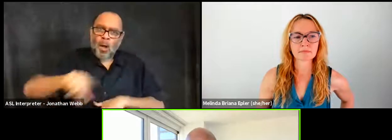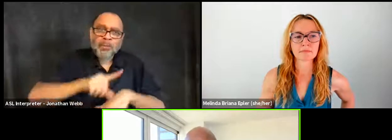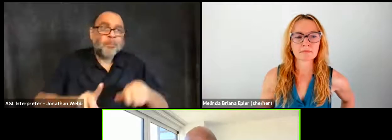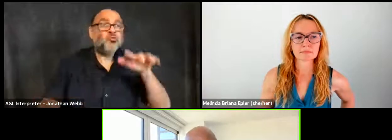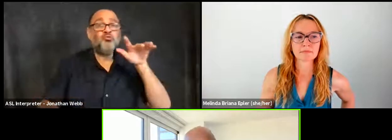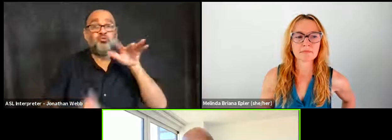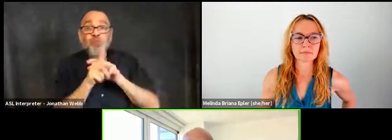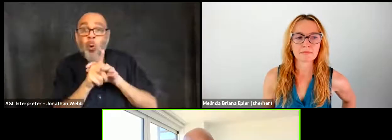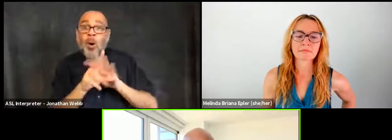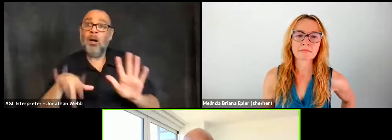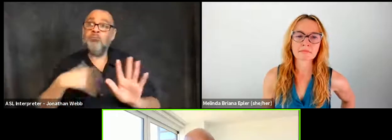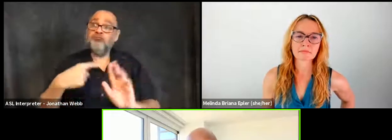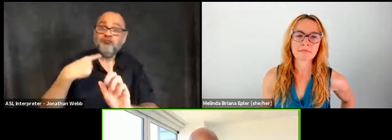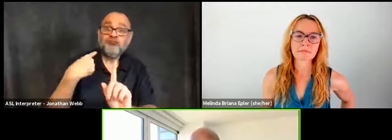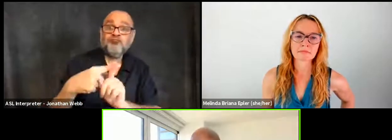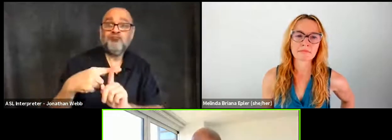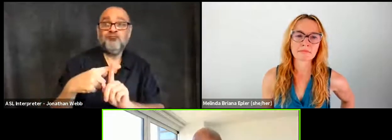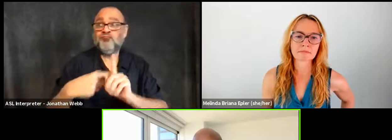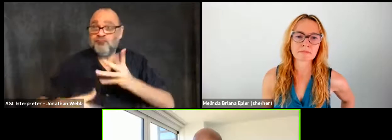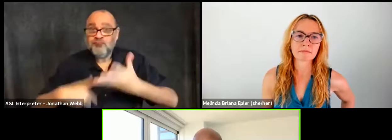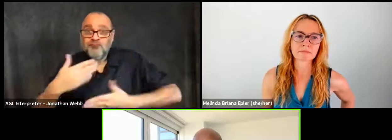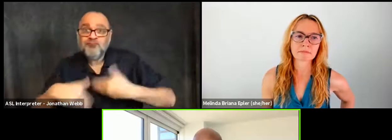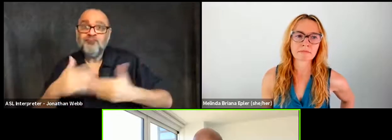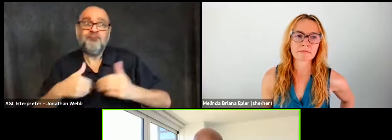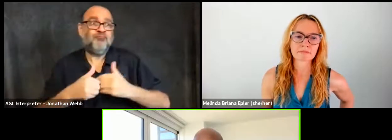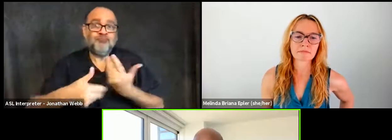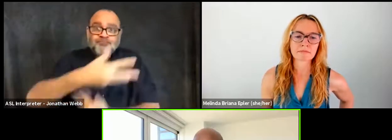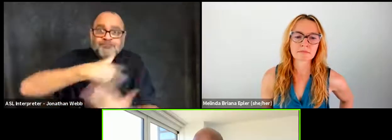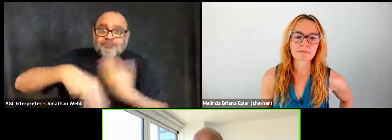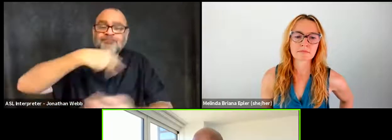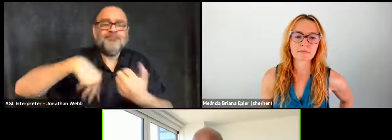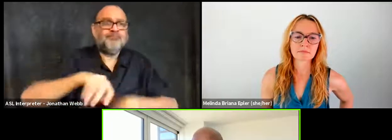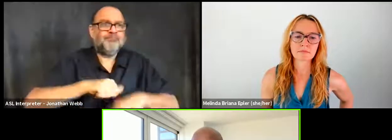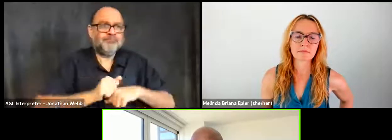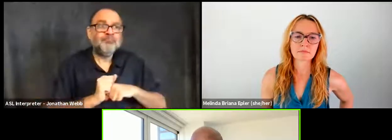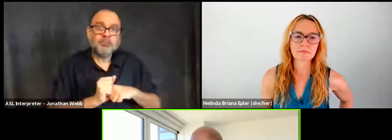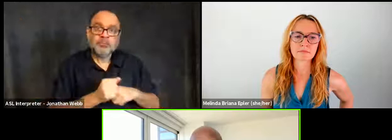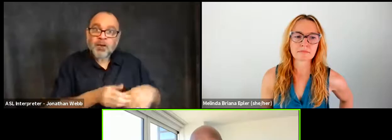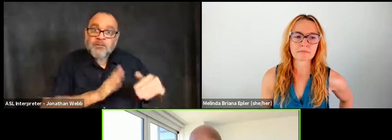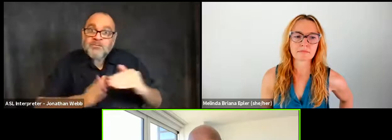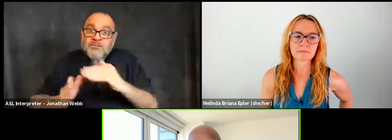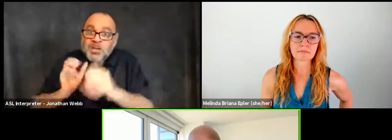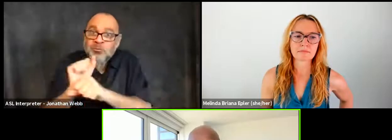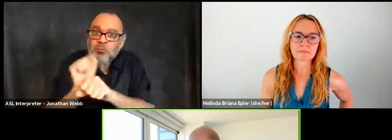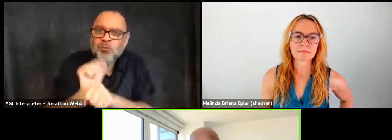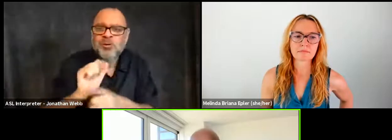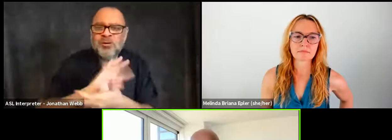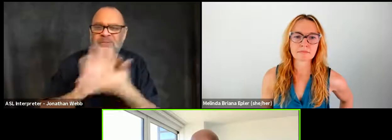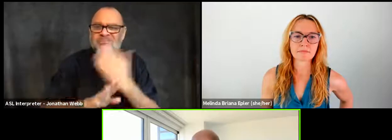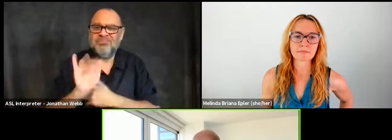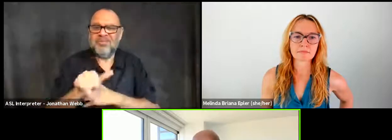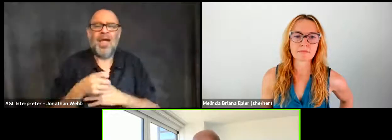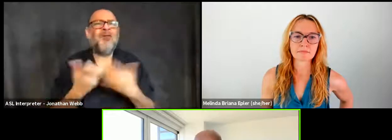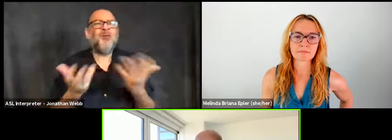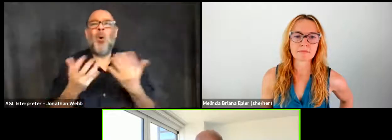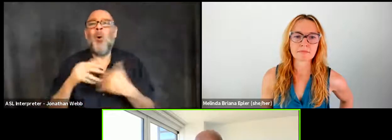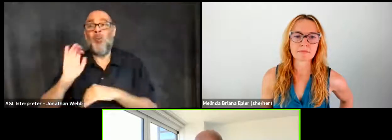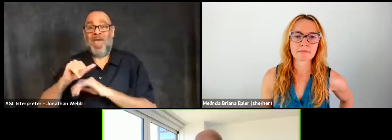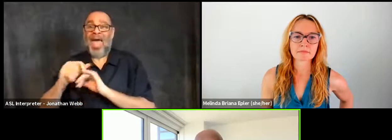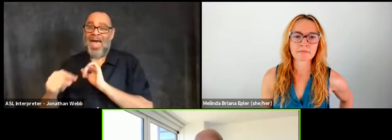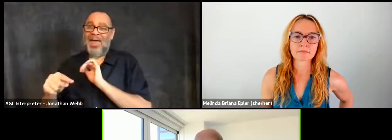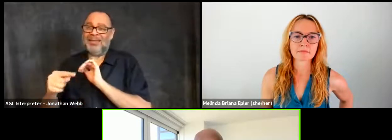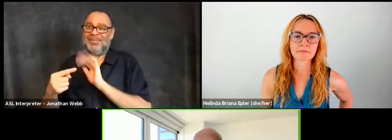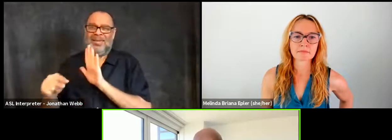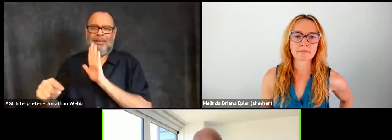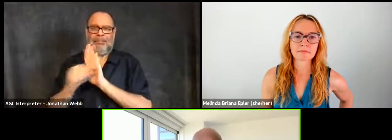all those things, I think what it takes to like to remove this stigma in the Black community and in